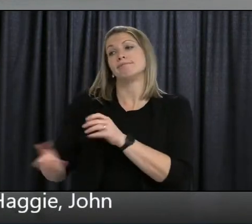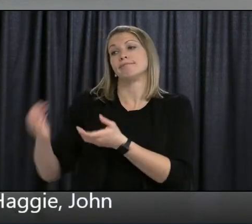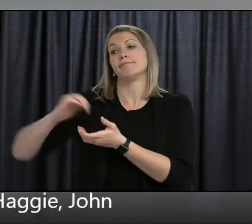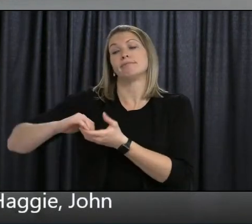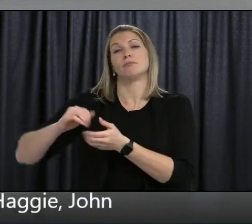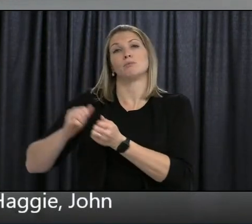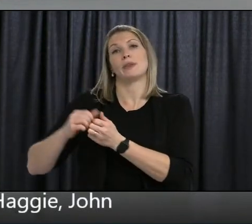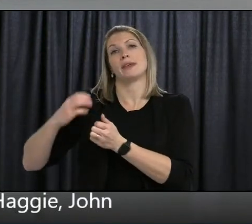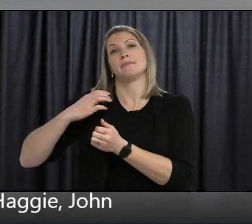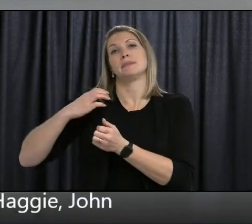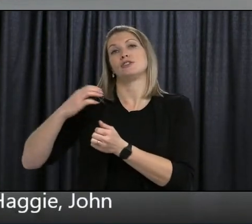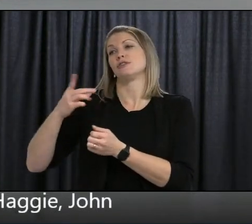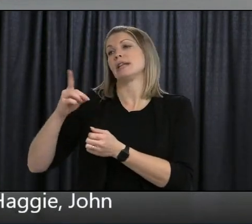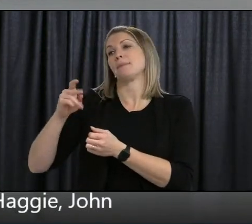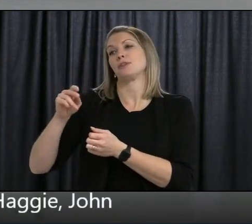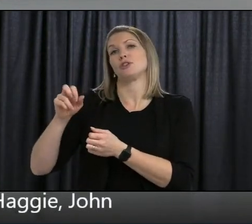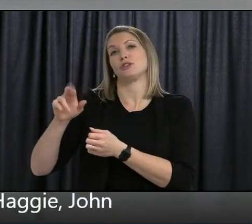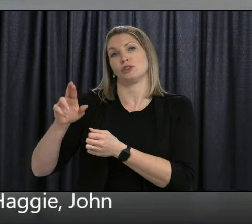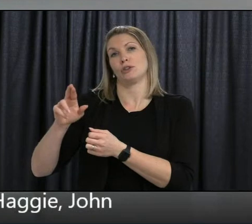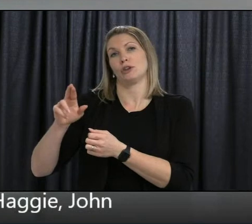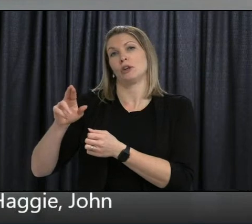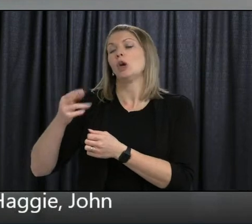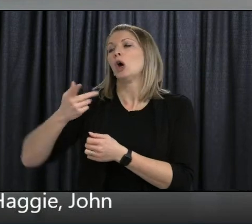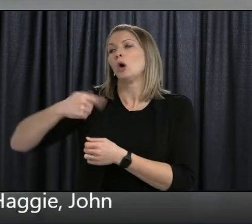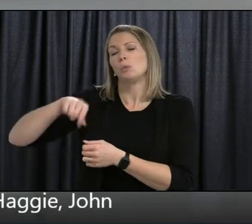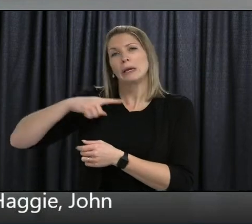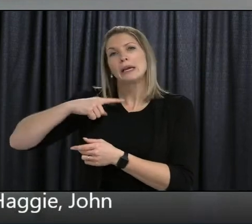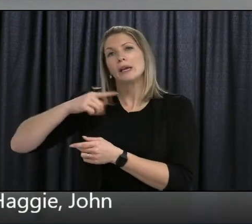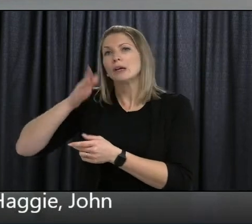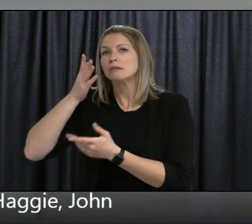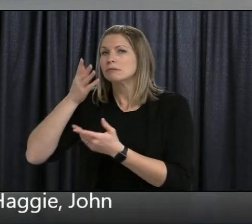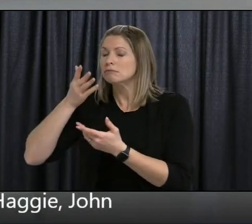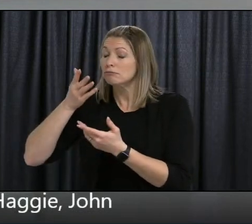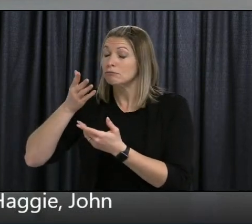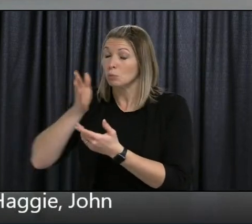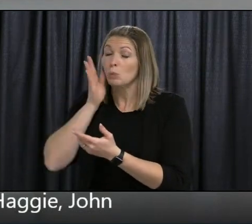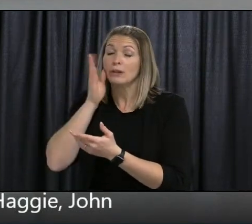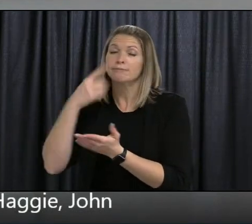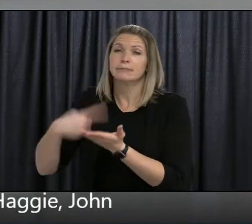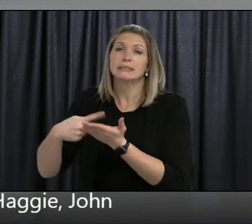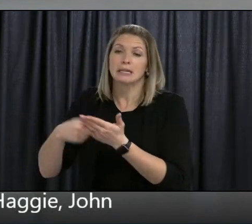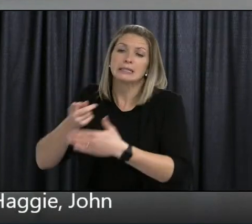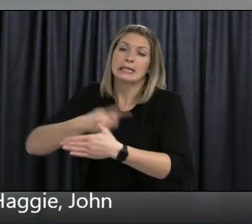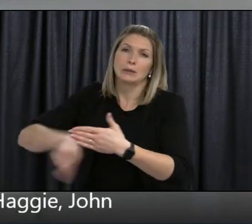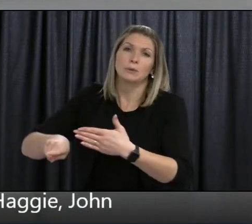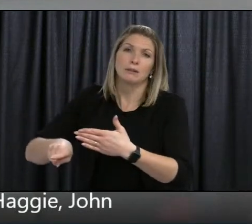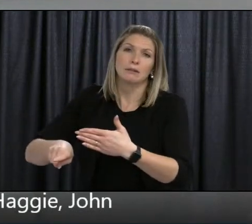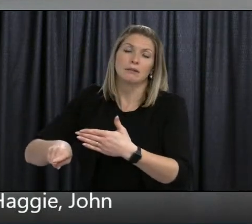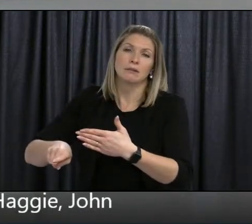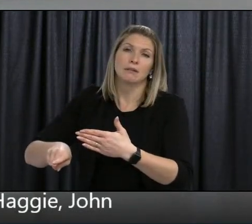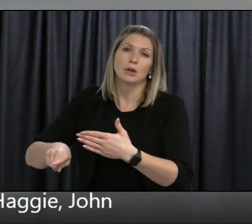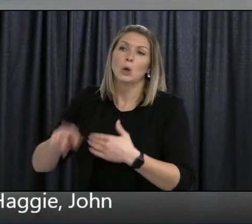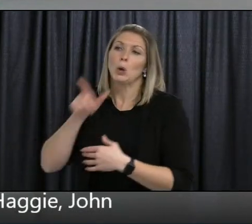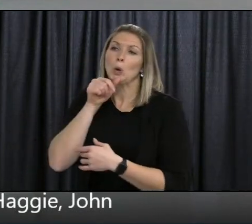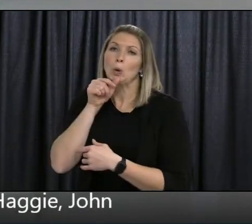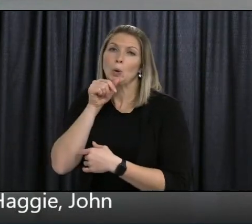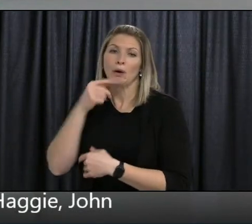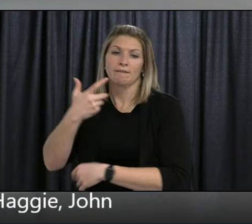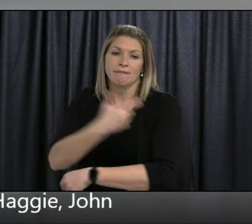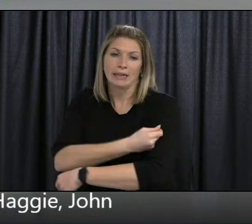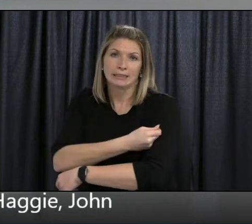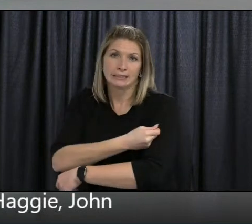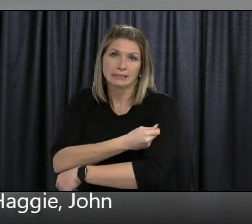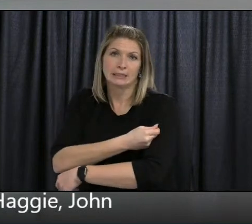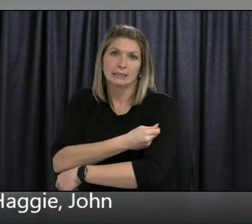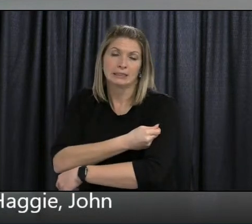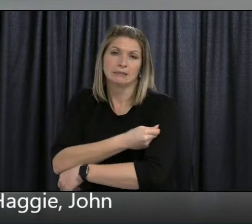Indigenous Affairs and Reconciliation. So that's part of the substance of our discussion next week. But the vaccine committee that we